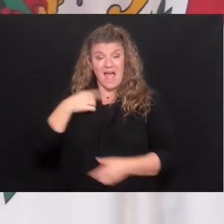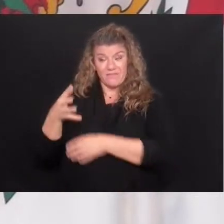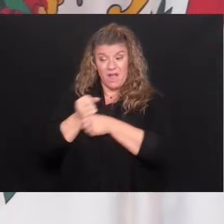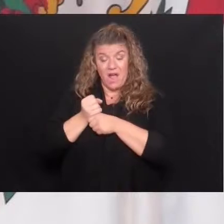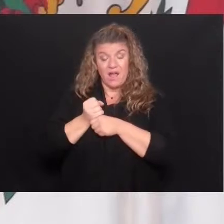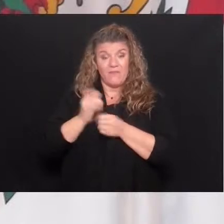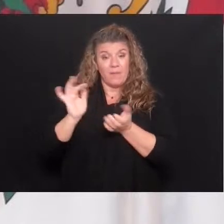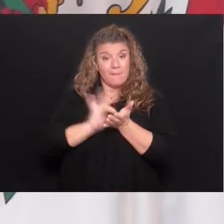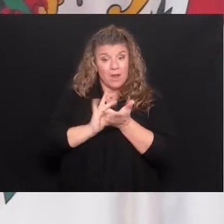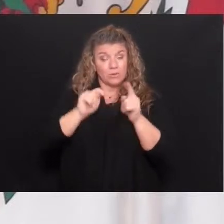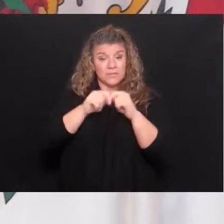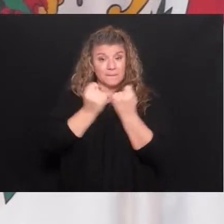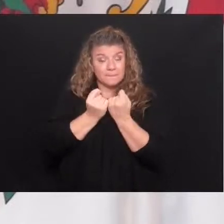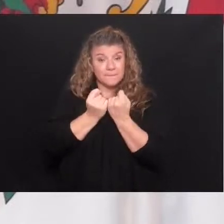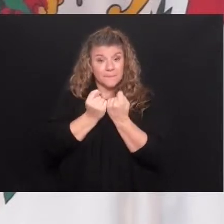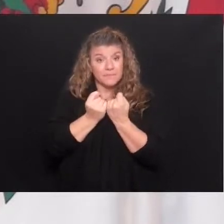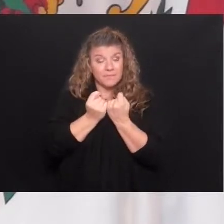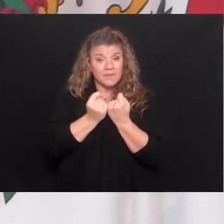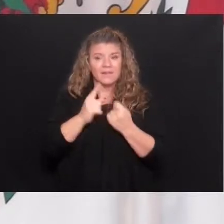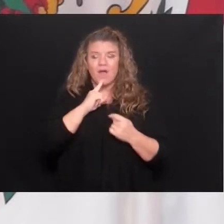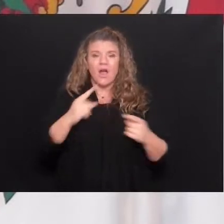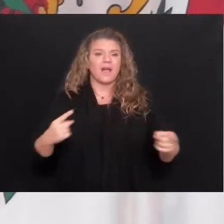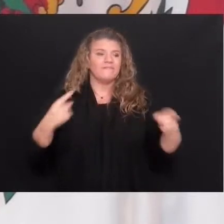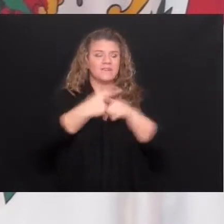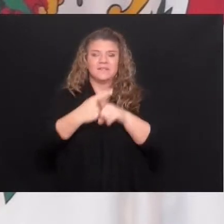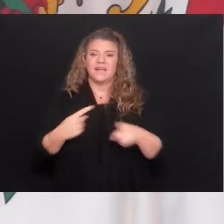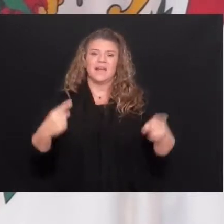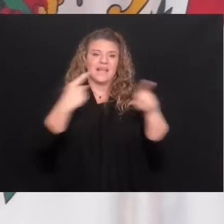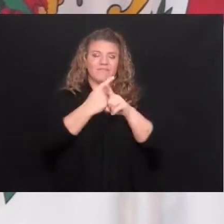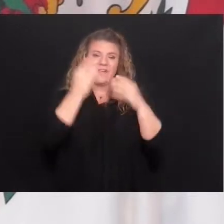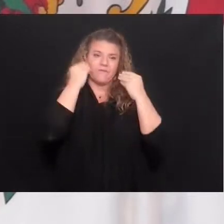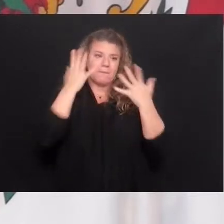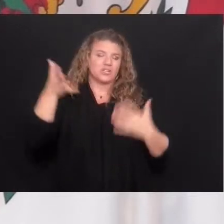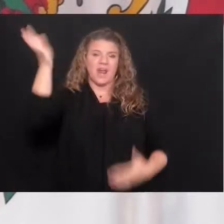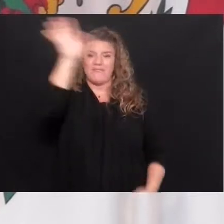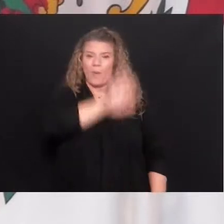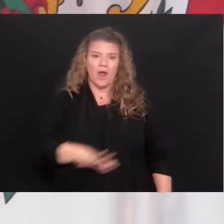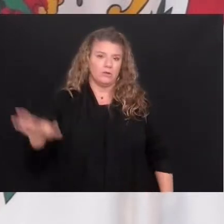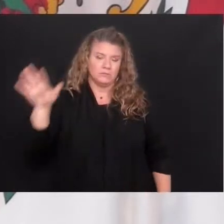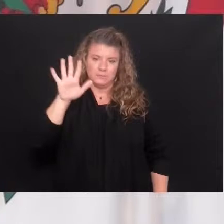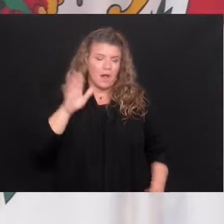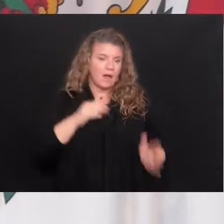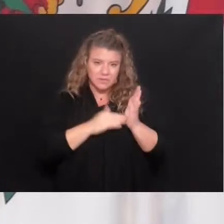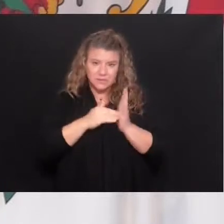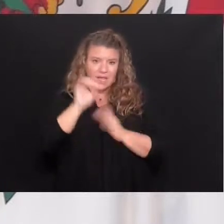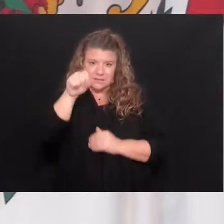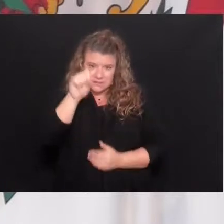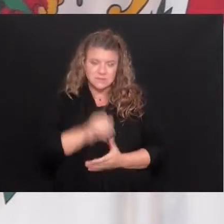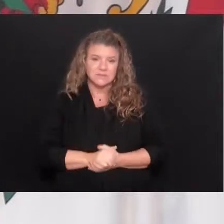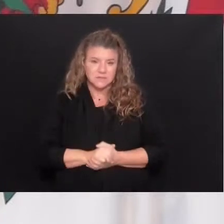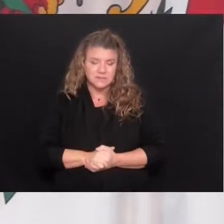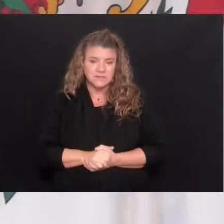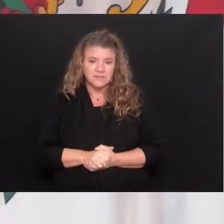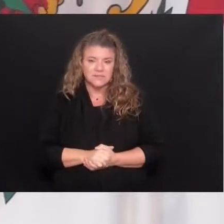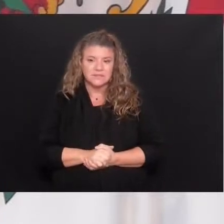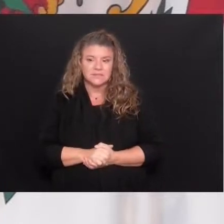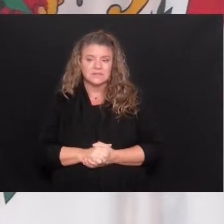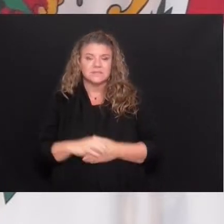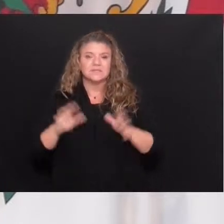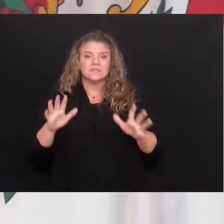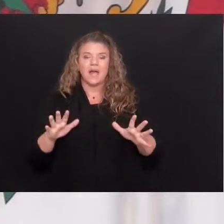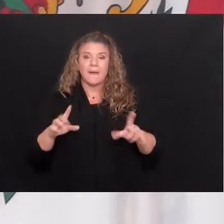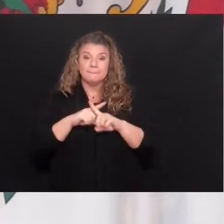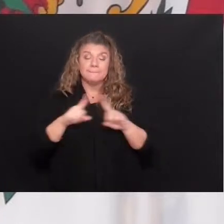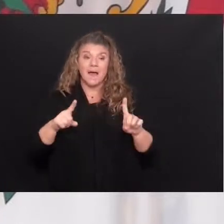medical community, and there's conflicting information all over the place all the time. But here's the whole